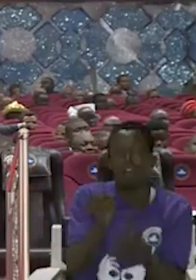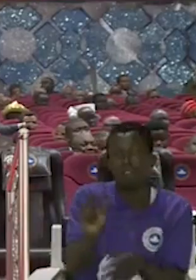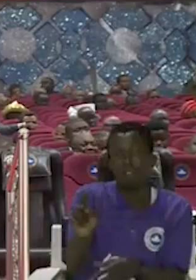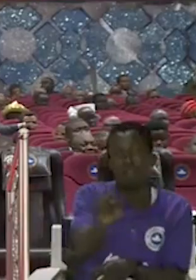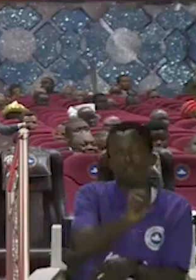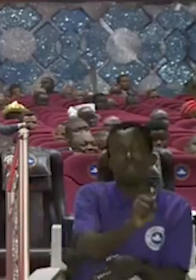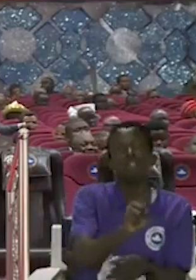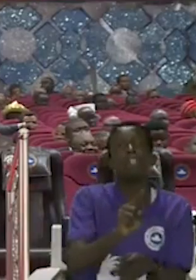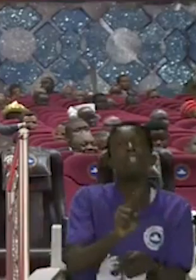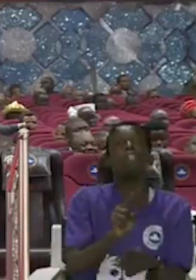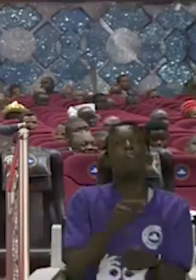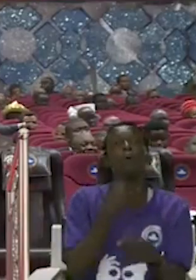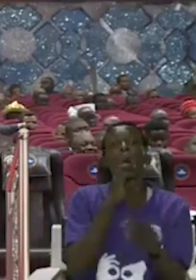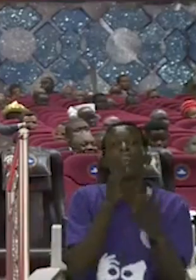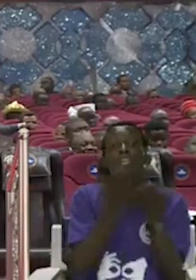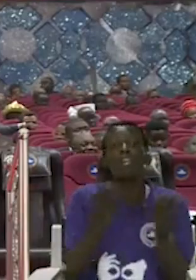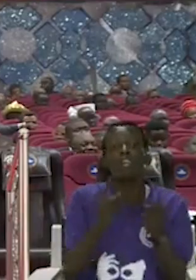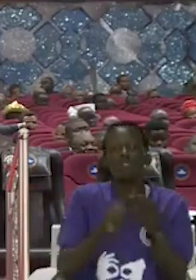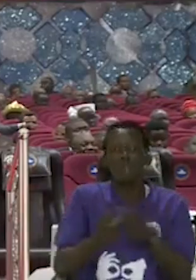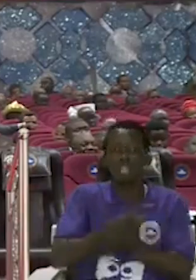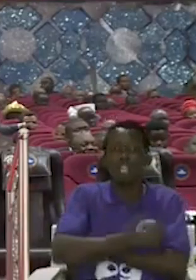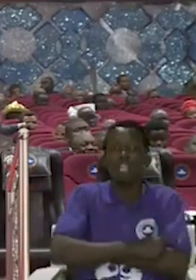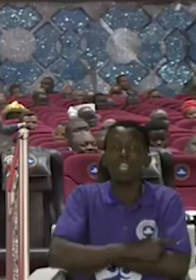give very well.